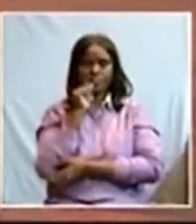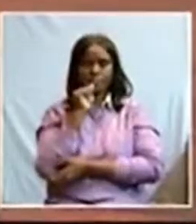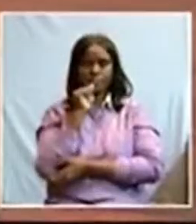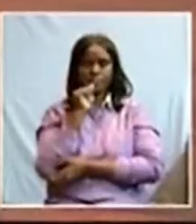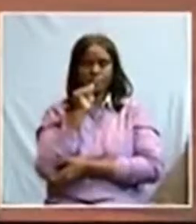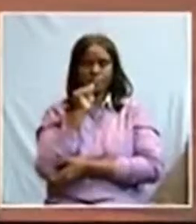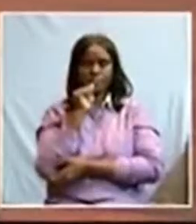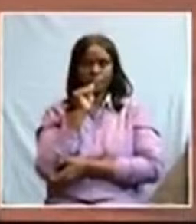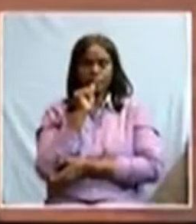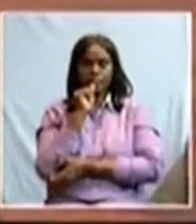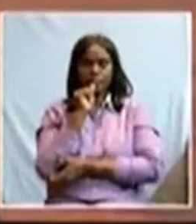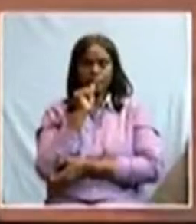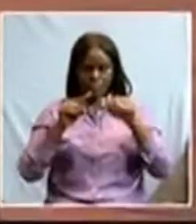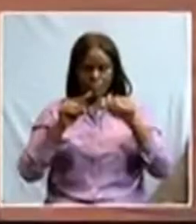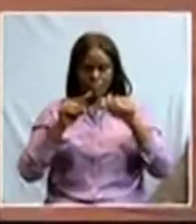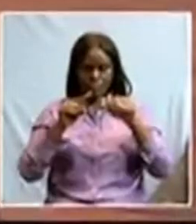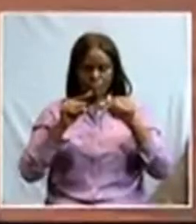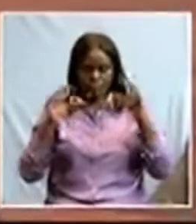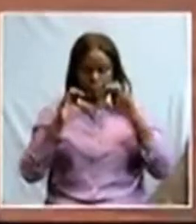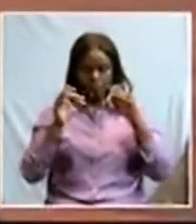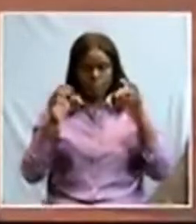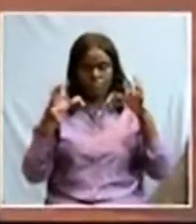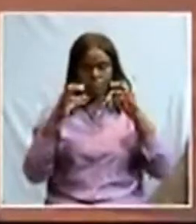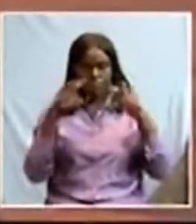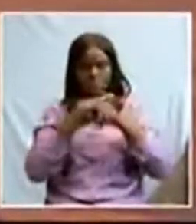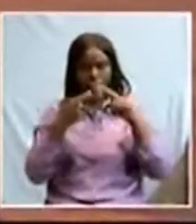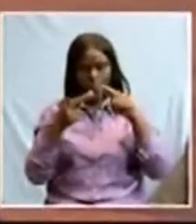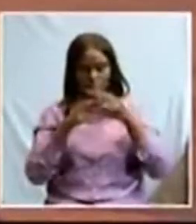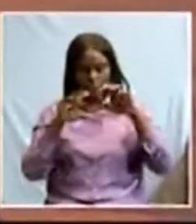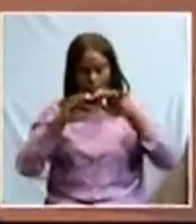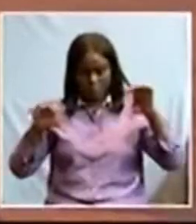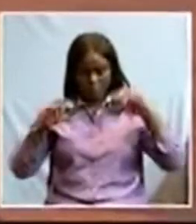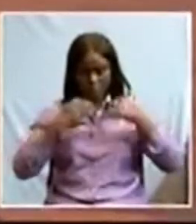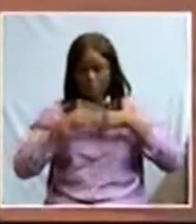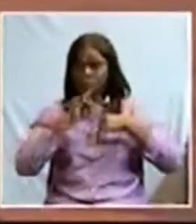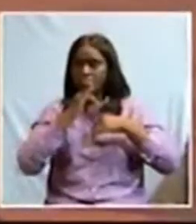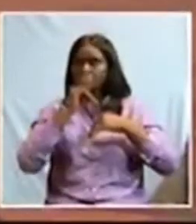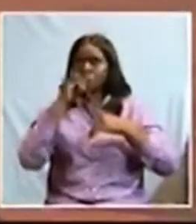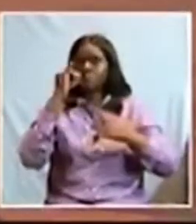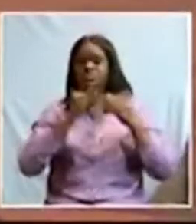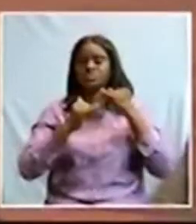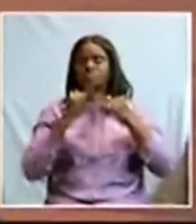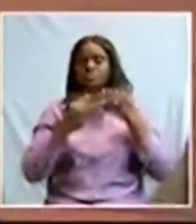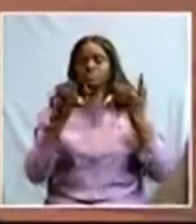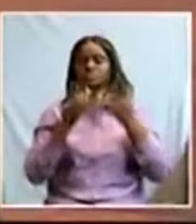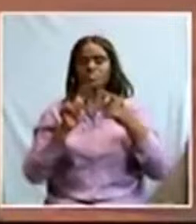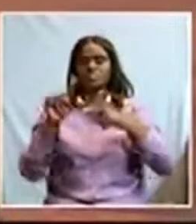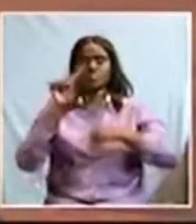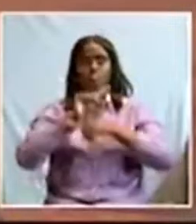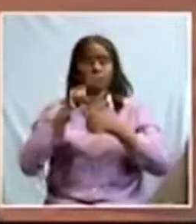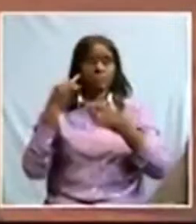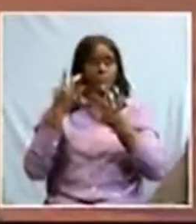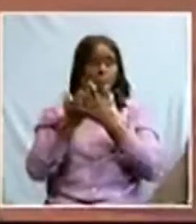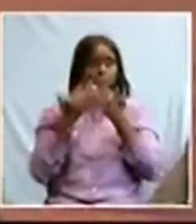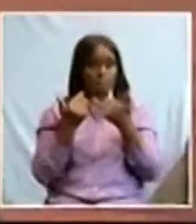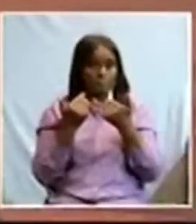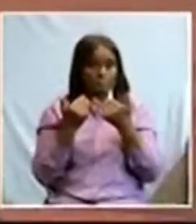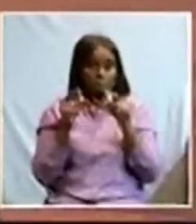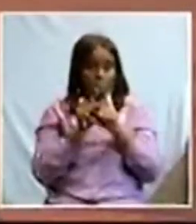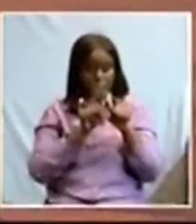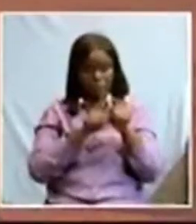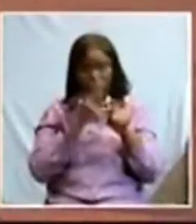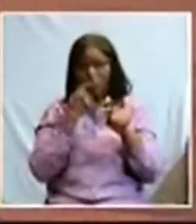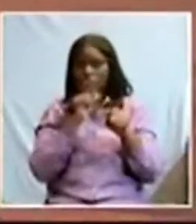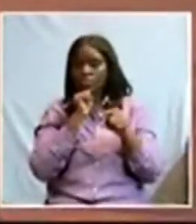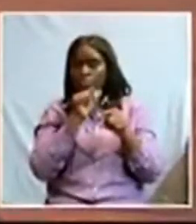to that a classroom block has not been done to date, and it should not